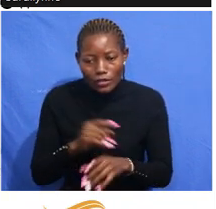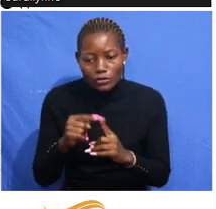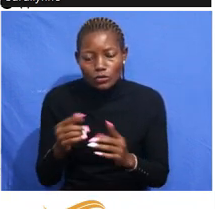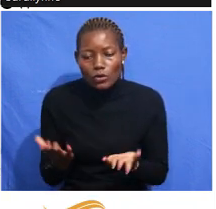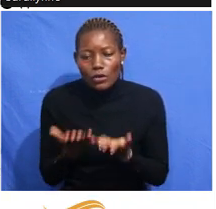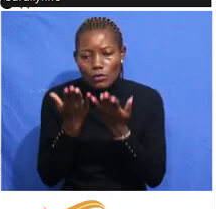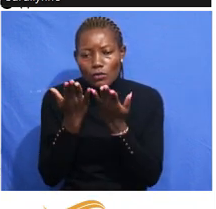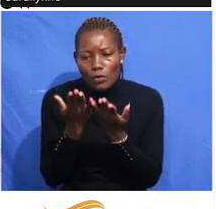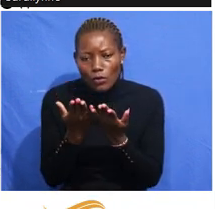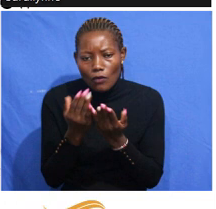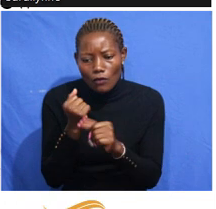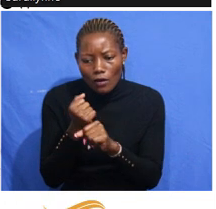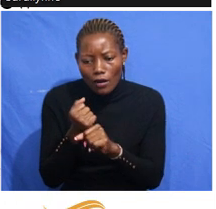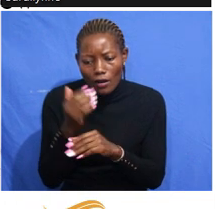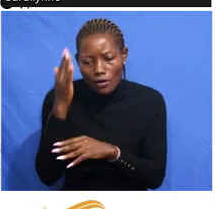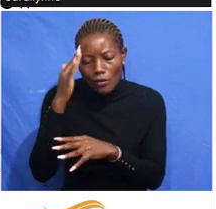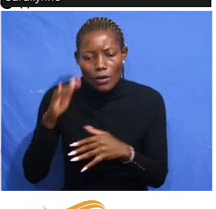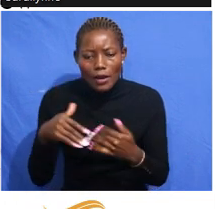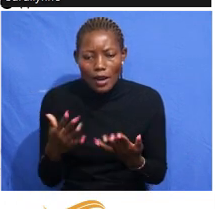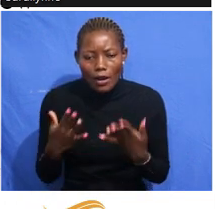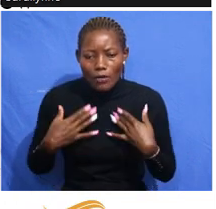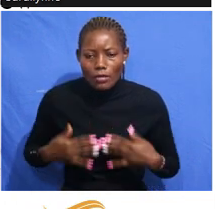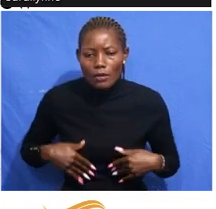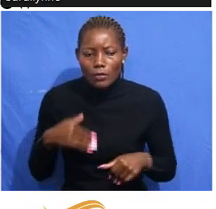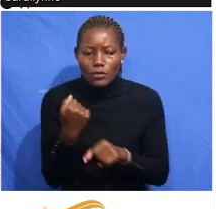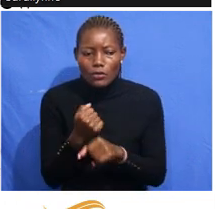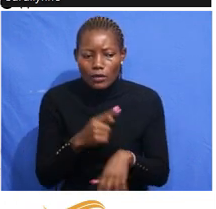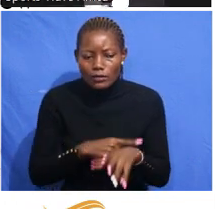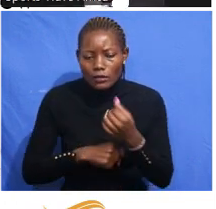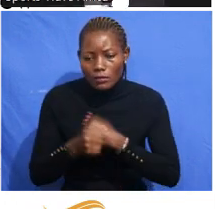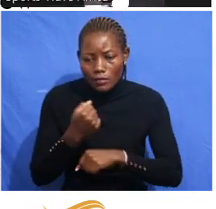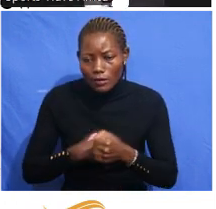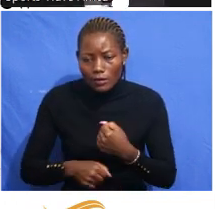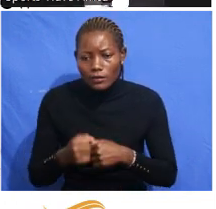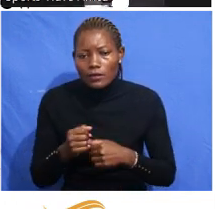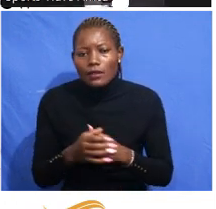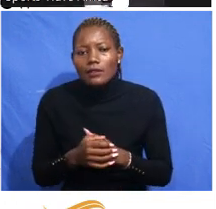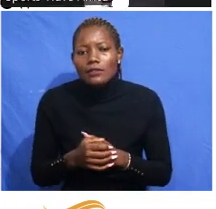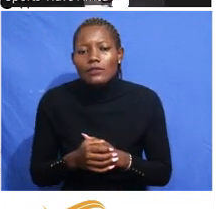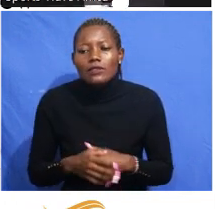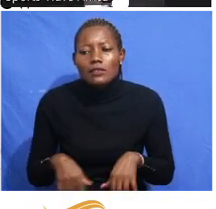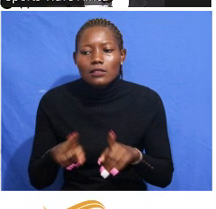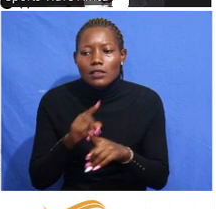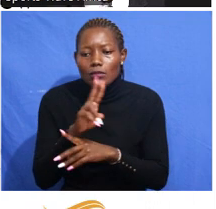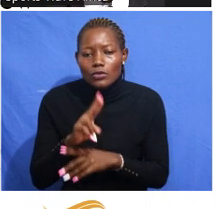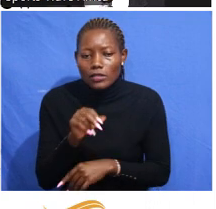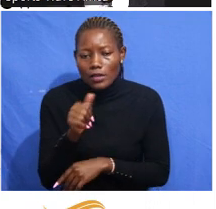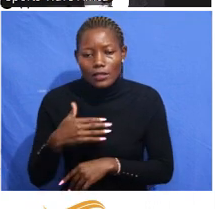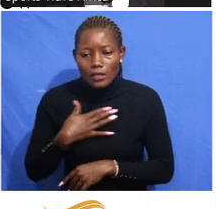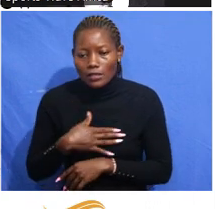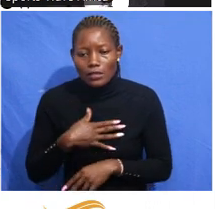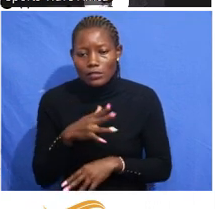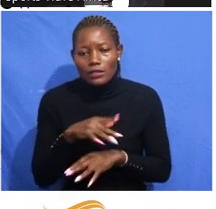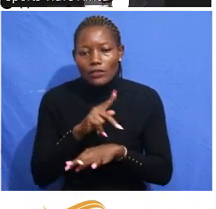performance by knowing how the body functions during exercise and using the scientific principles to allow your body to